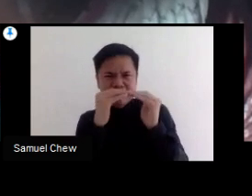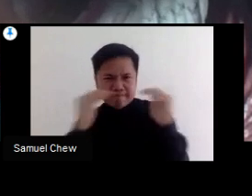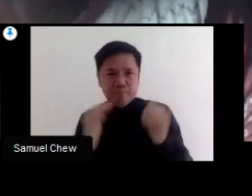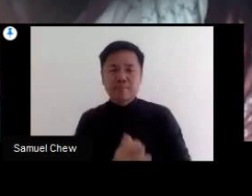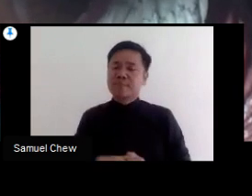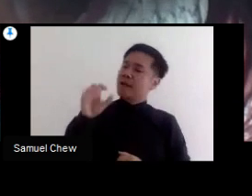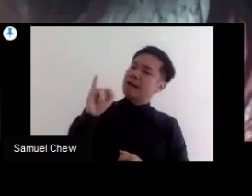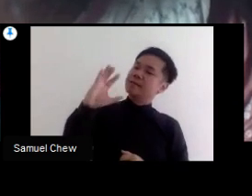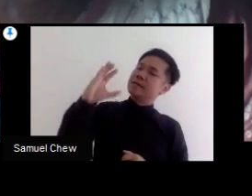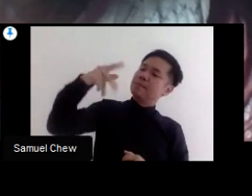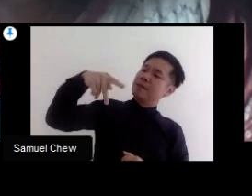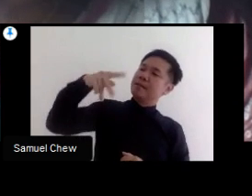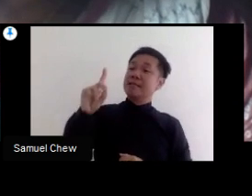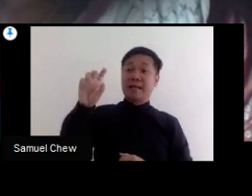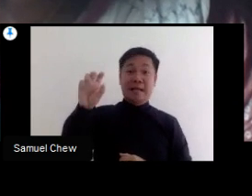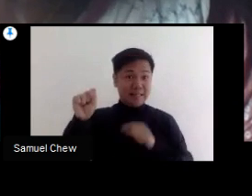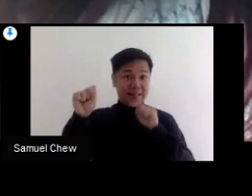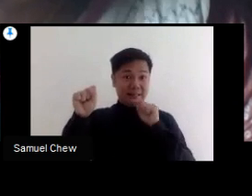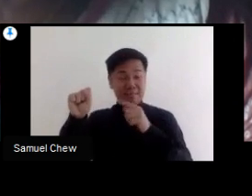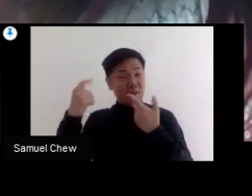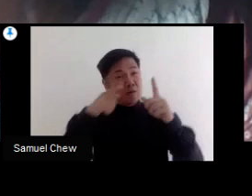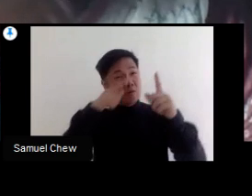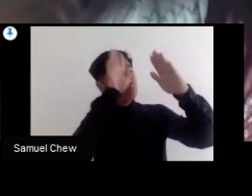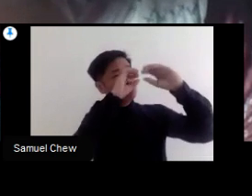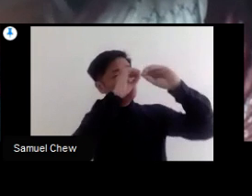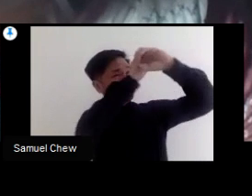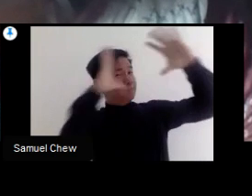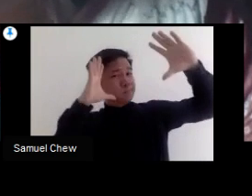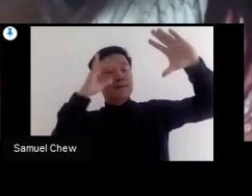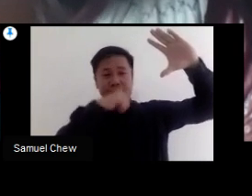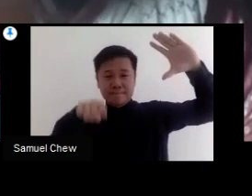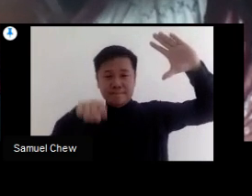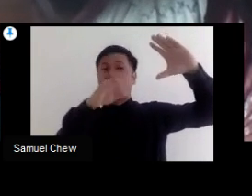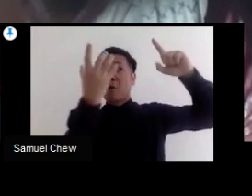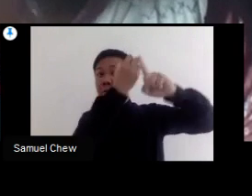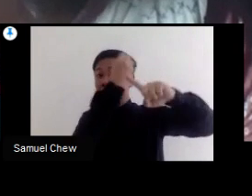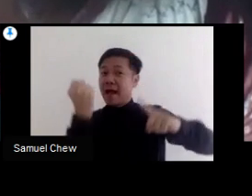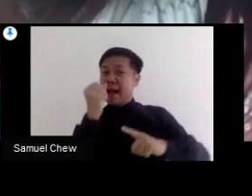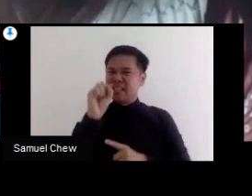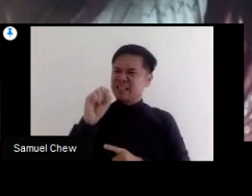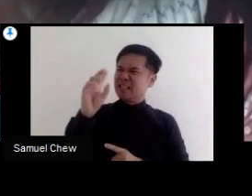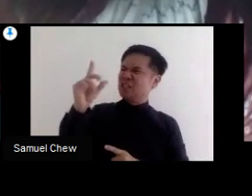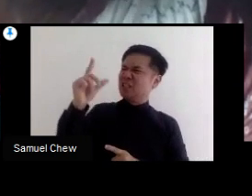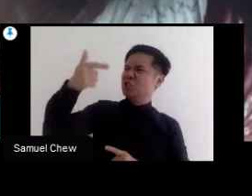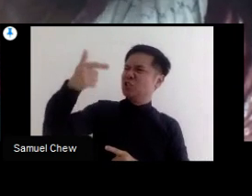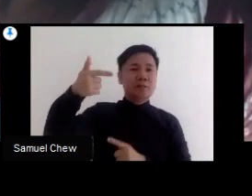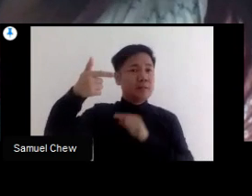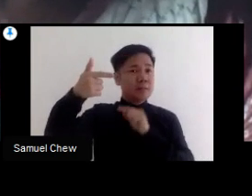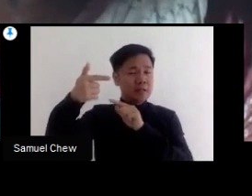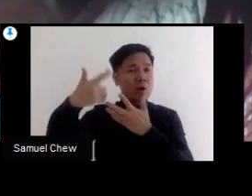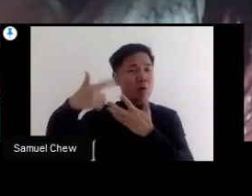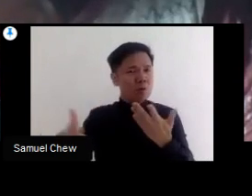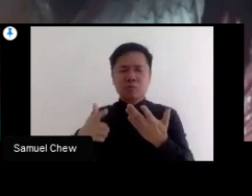ICPD's visions is well reflected across the SDGs as an accelerator to leaving no